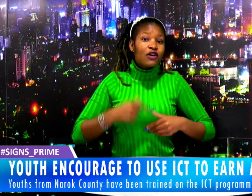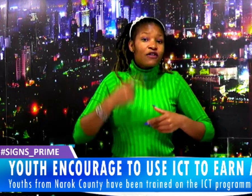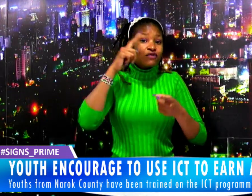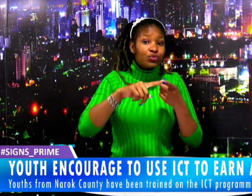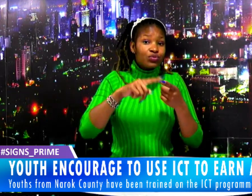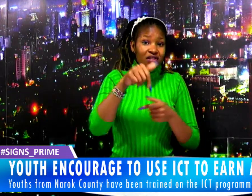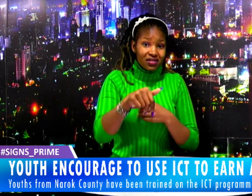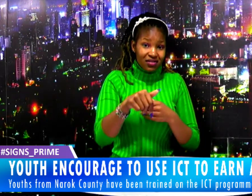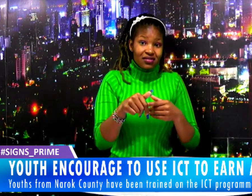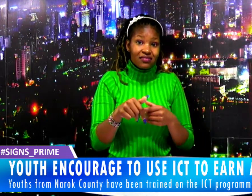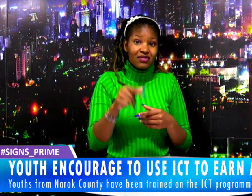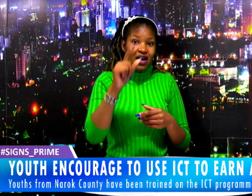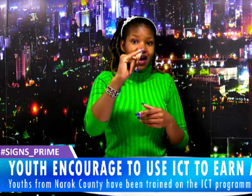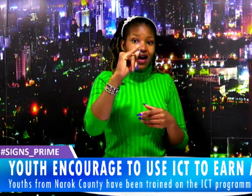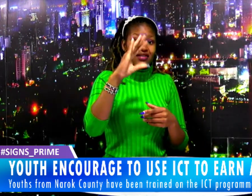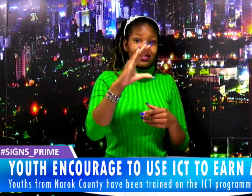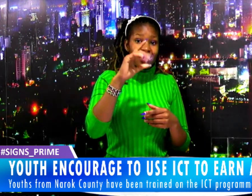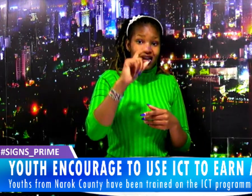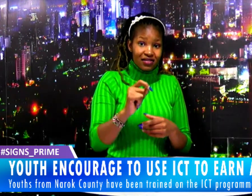ICT